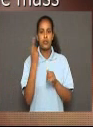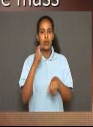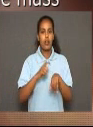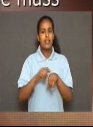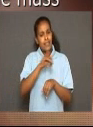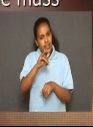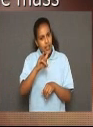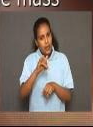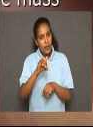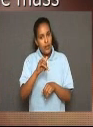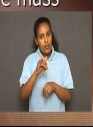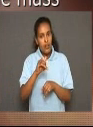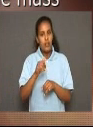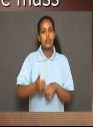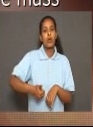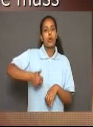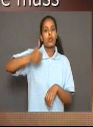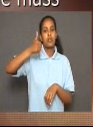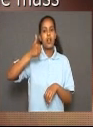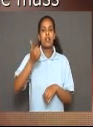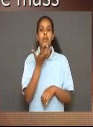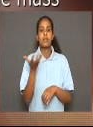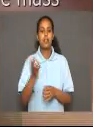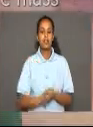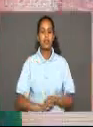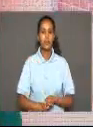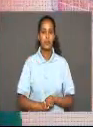the same as the original substance.